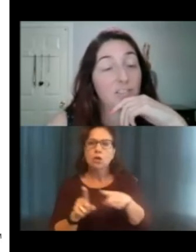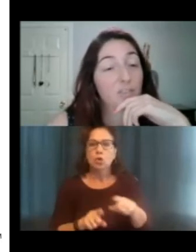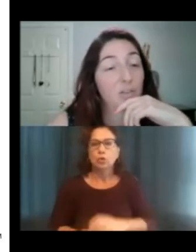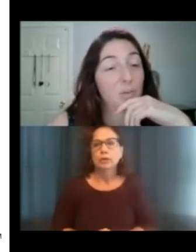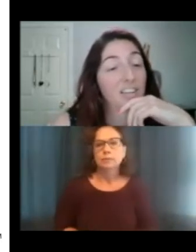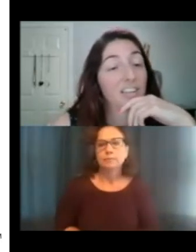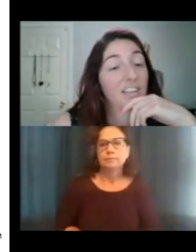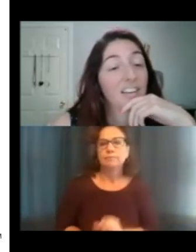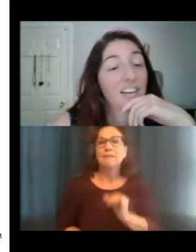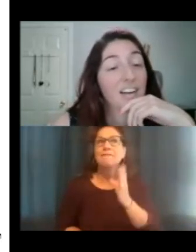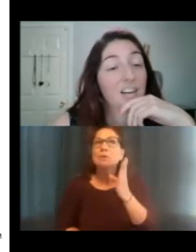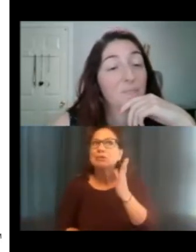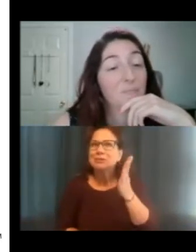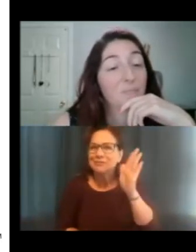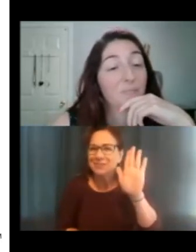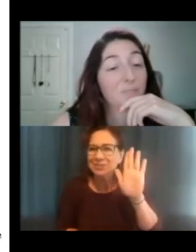Future work.